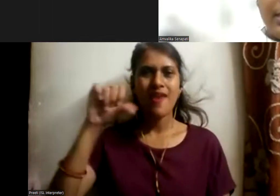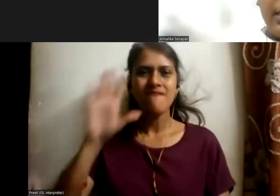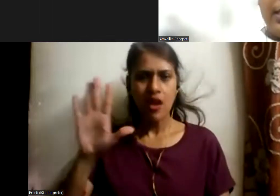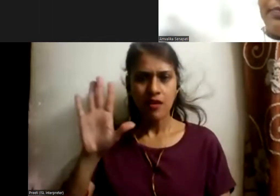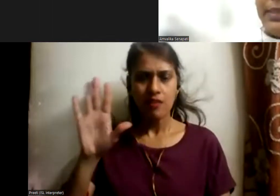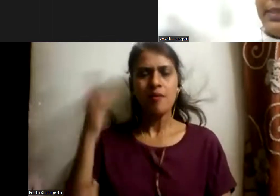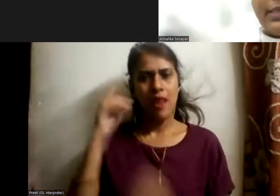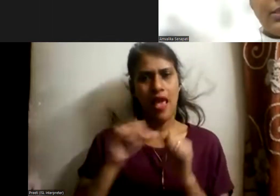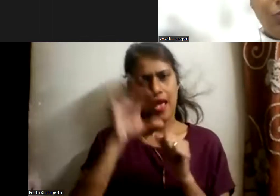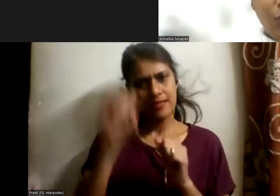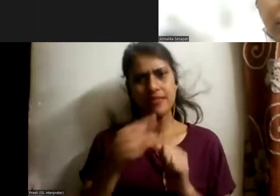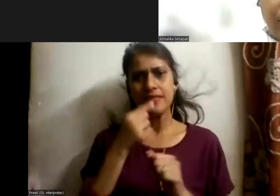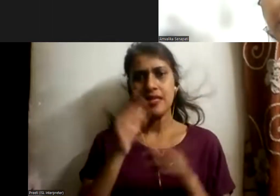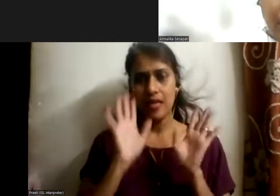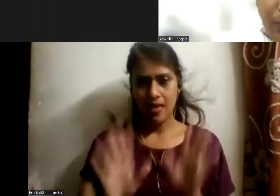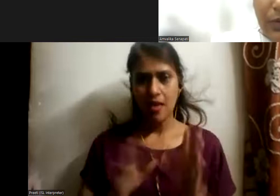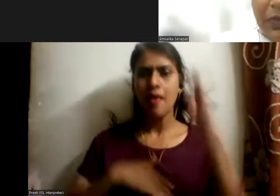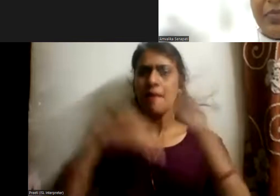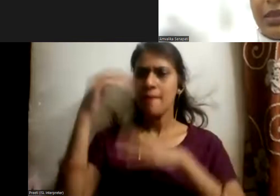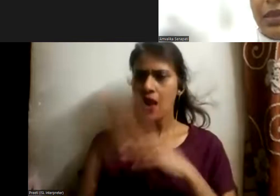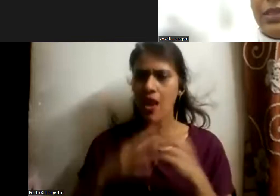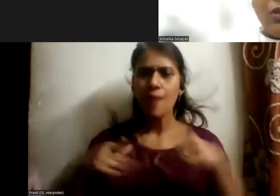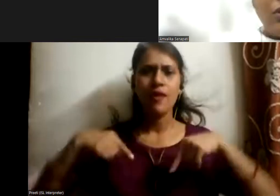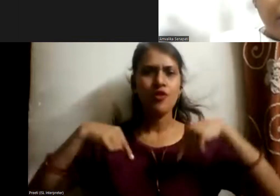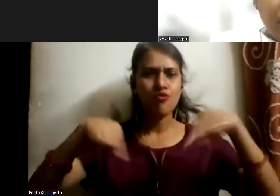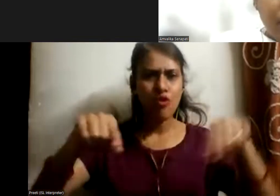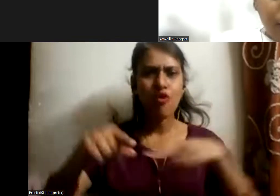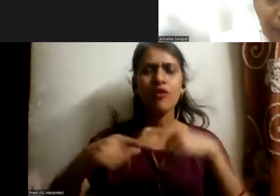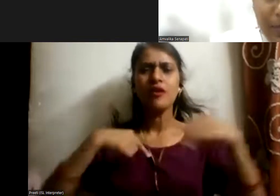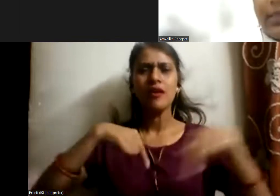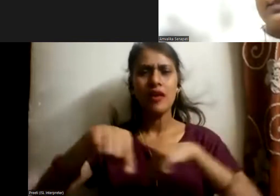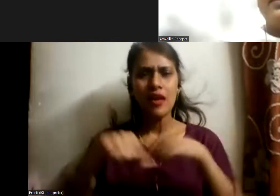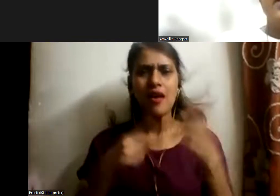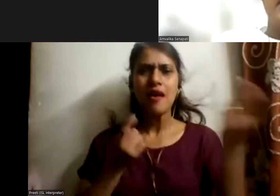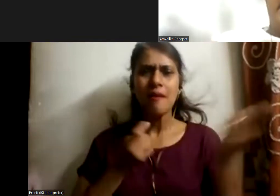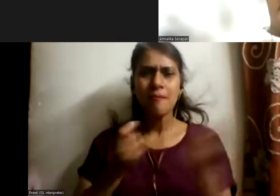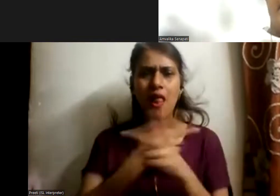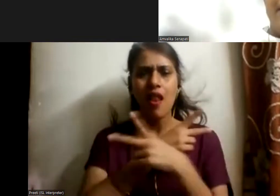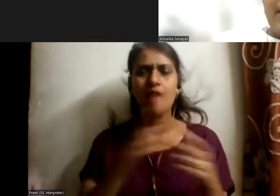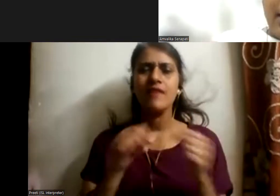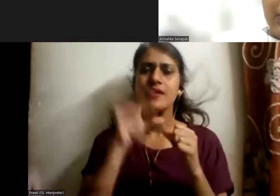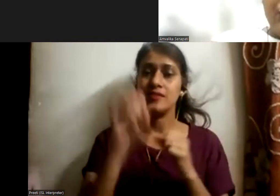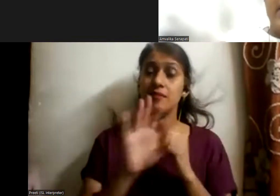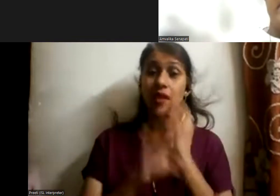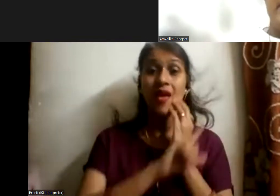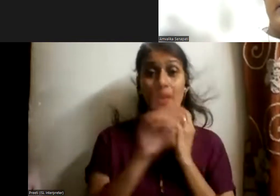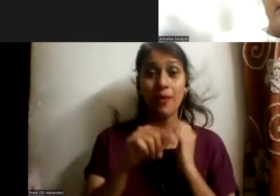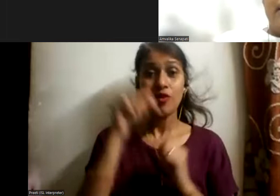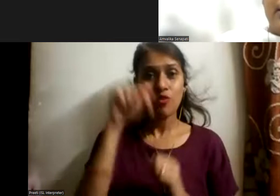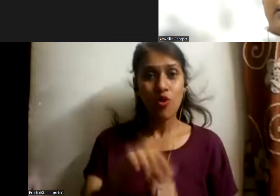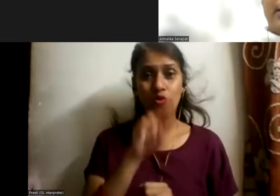about accessibility in buildings, roads, and transport. It did not mention information accessibility, but even the other three